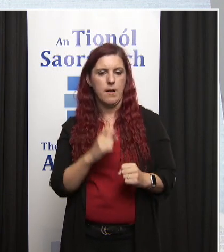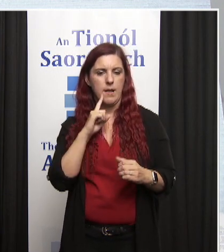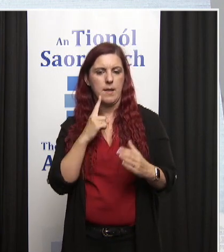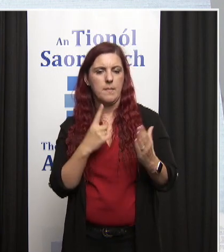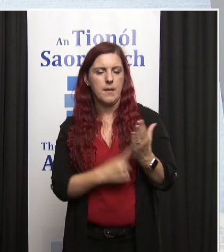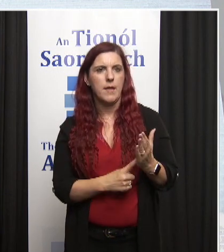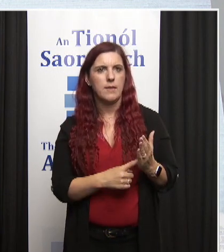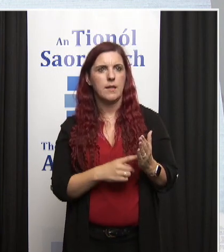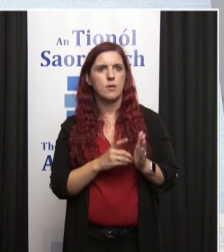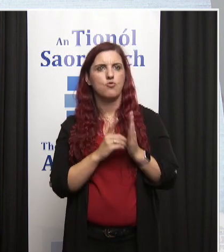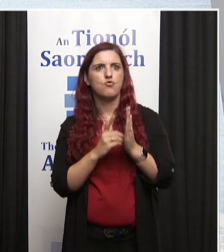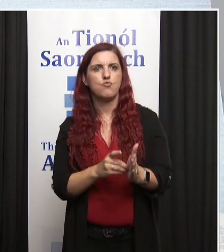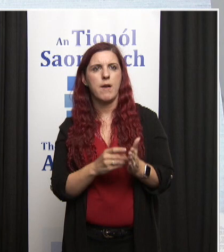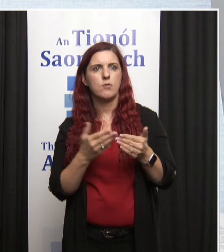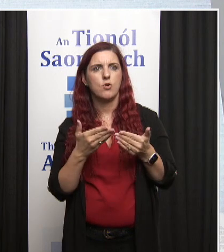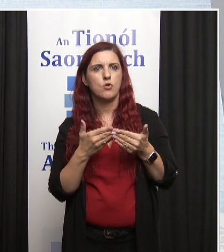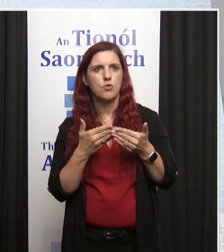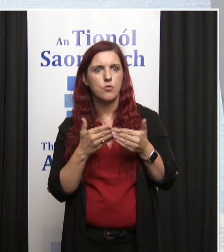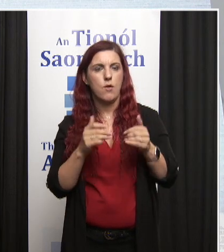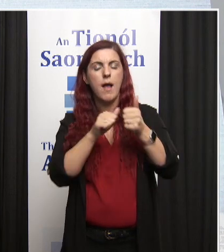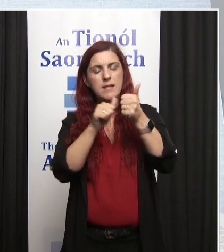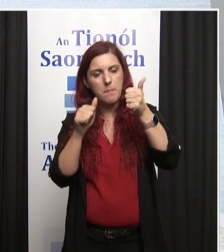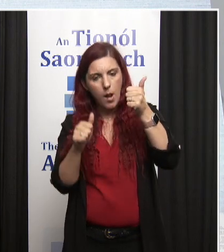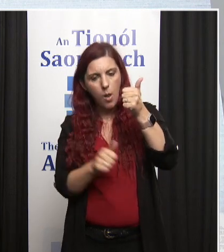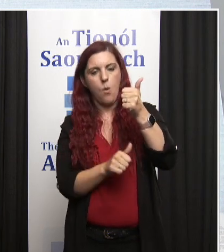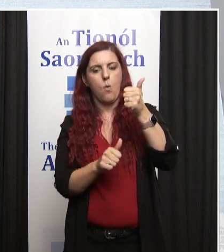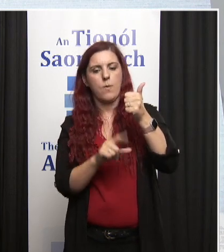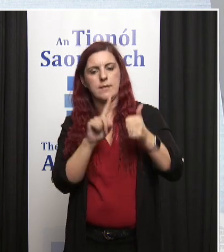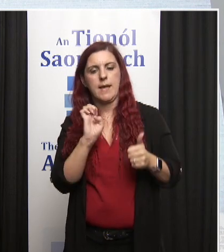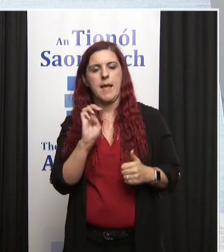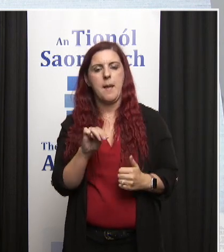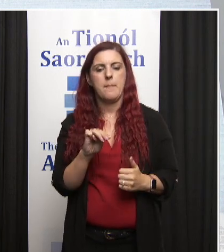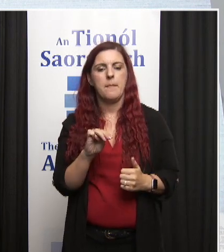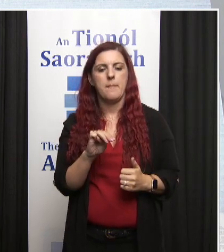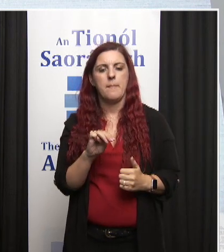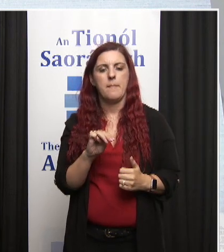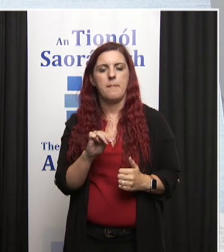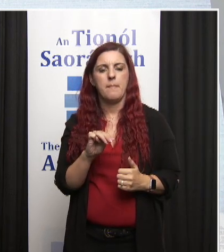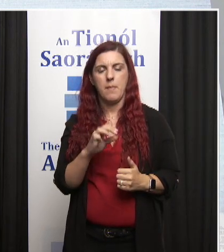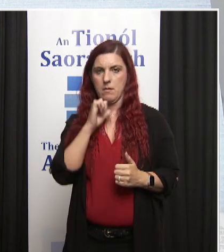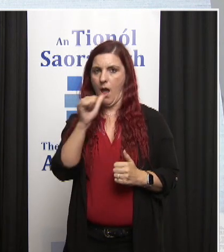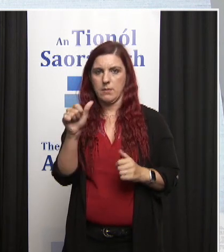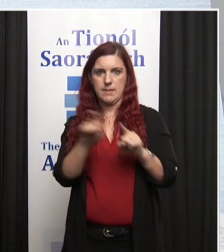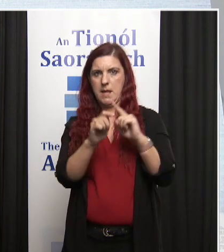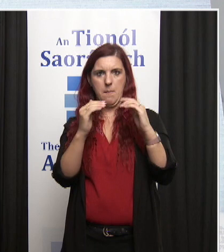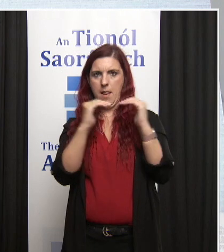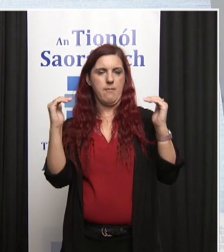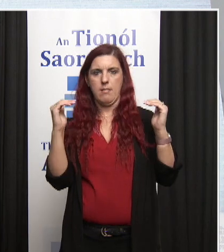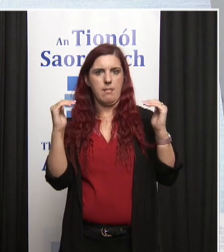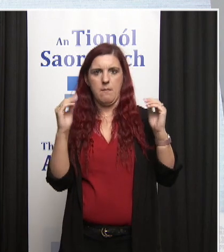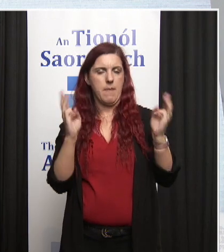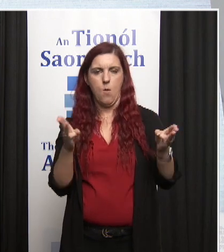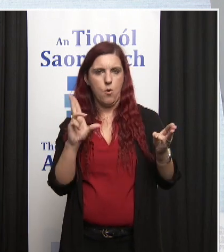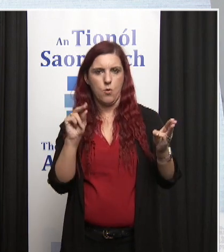the Director General would be below the DEM, that they would not be on par with them,